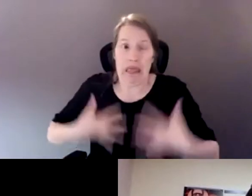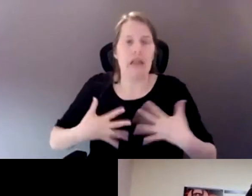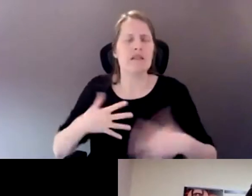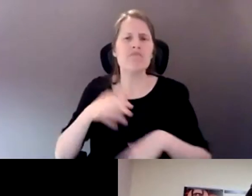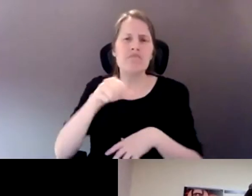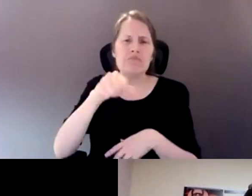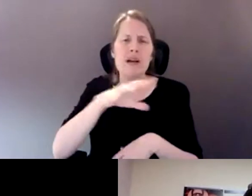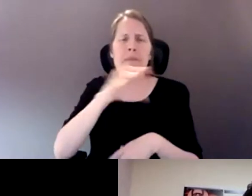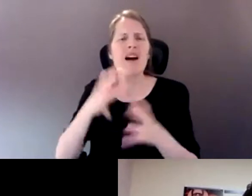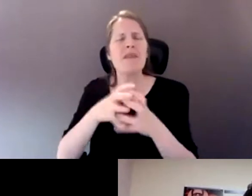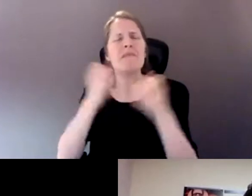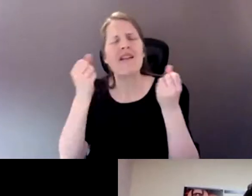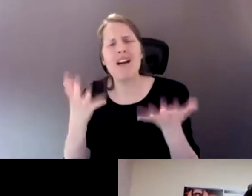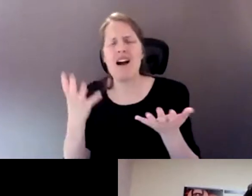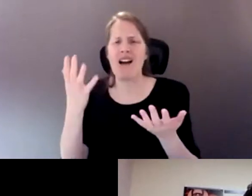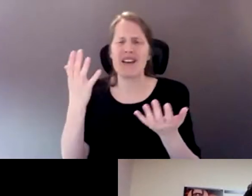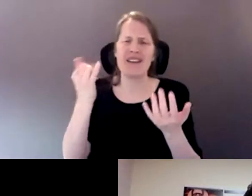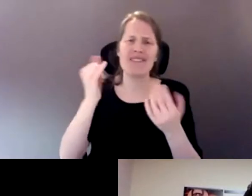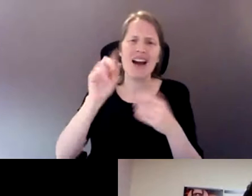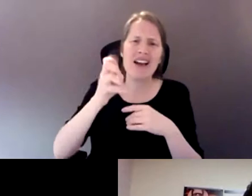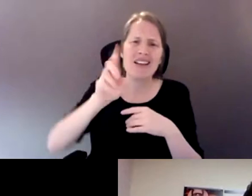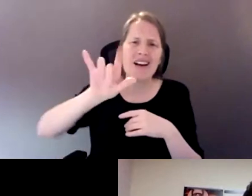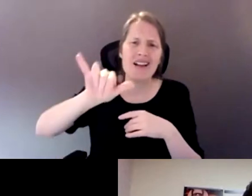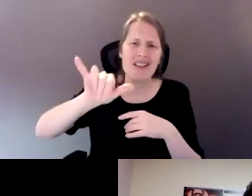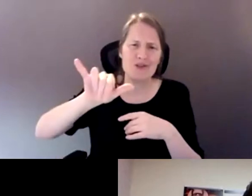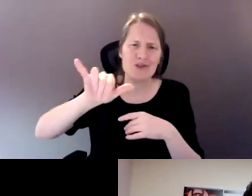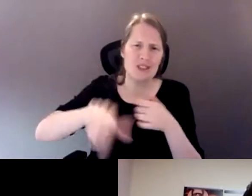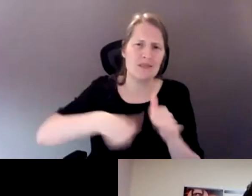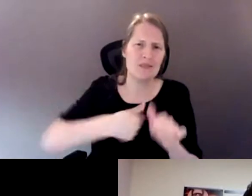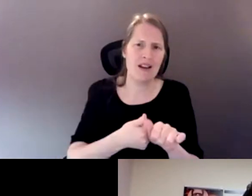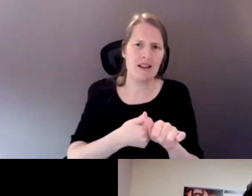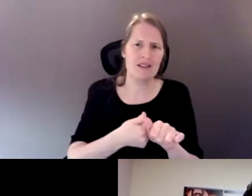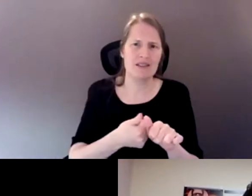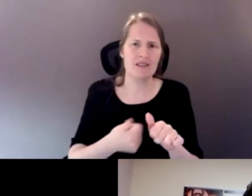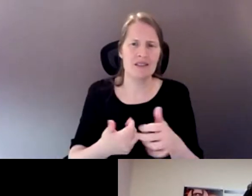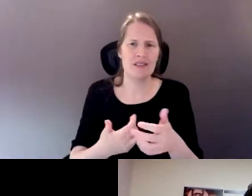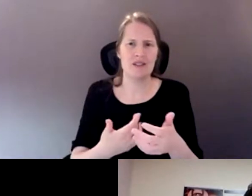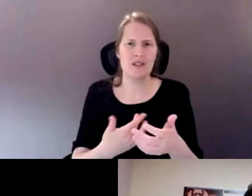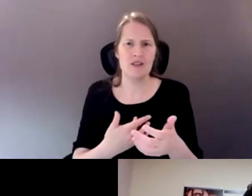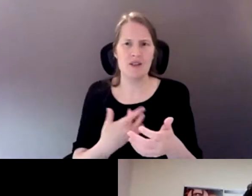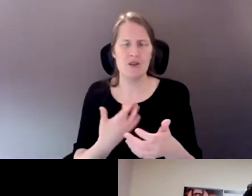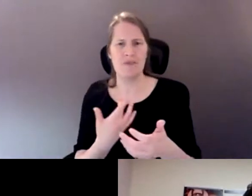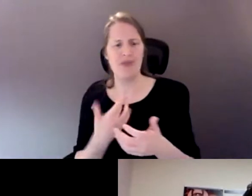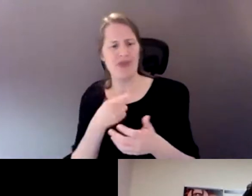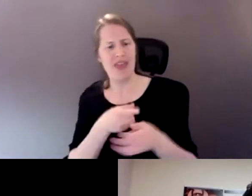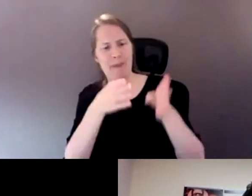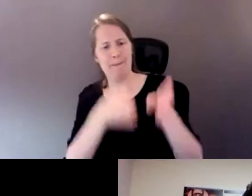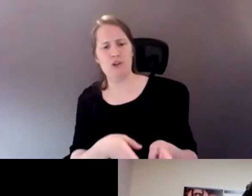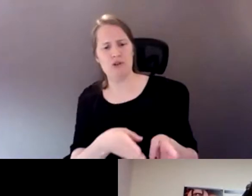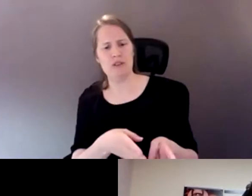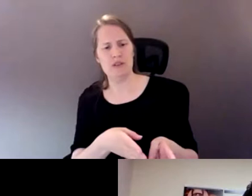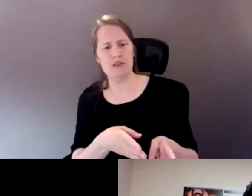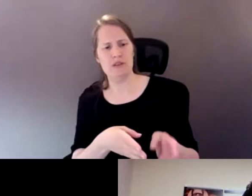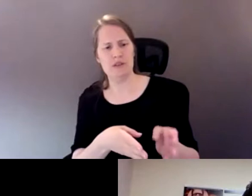There's also a lot of ideological work that comes into creating a sense of why your victim,